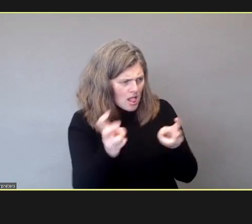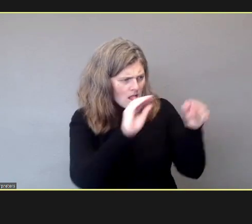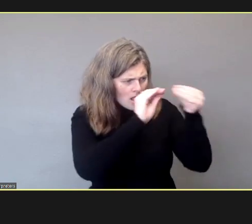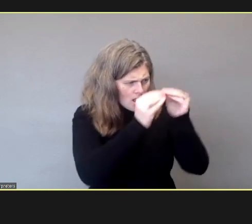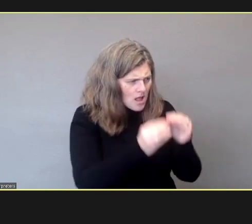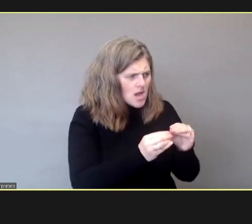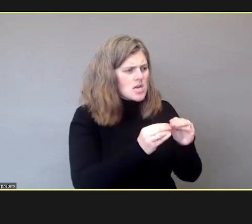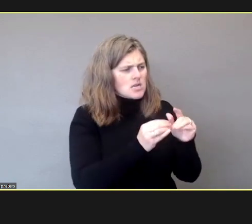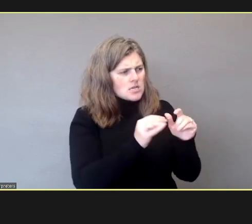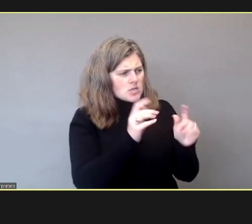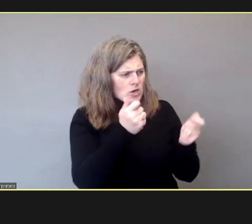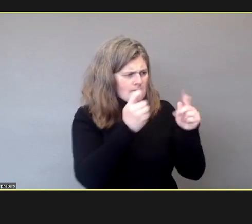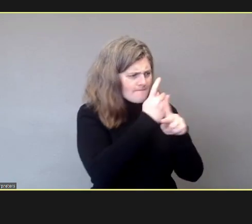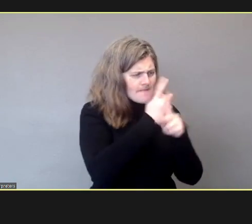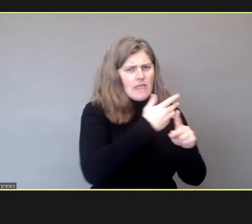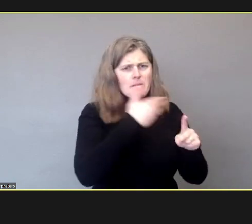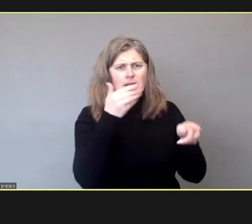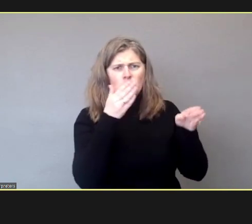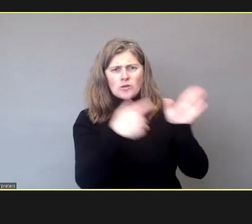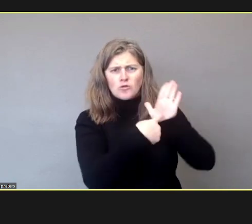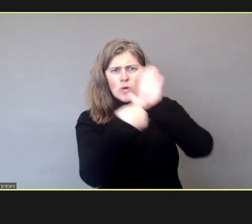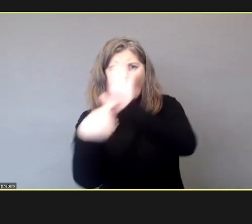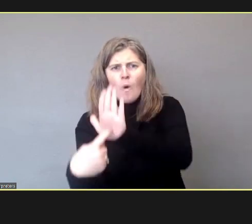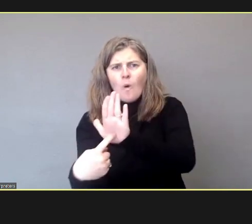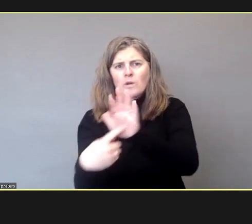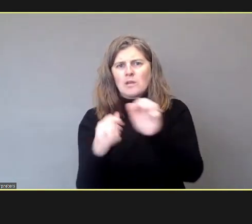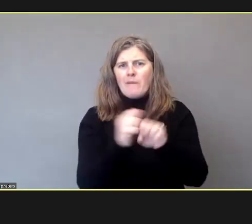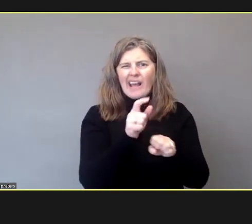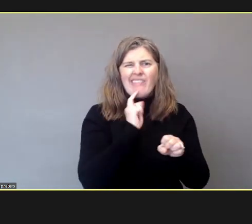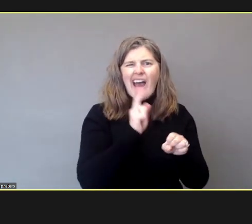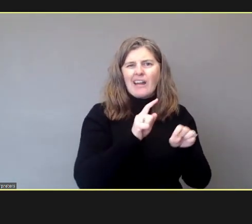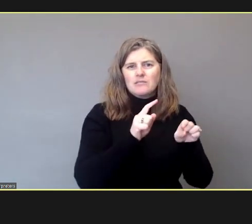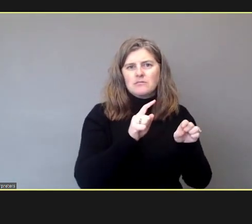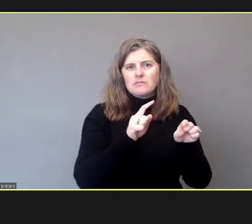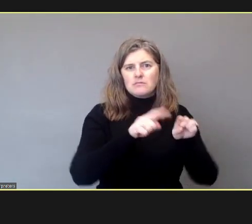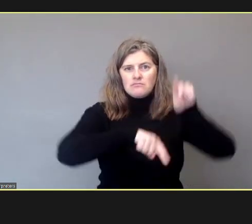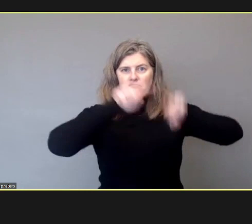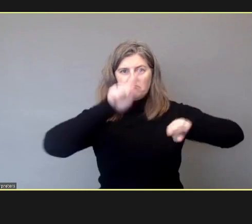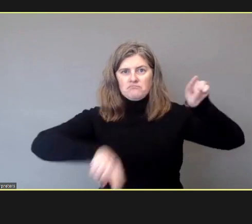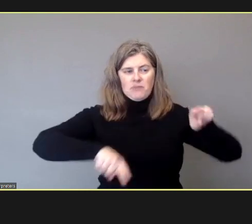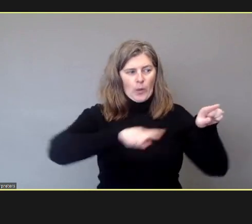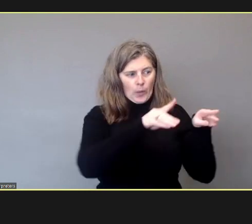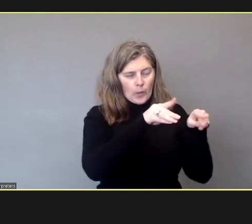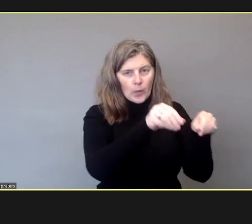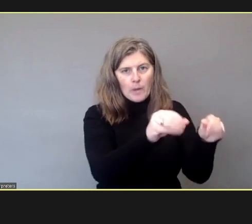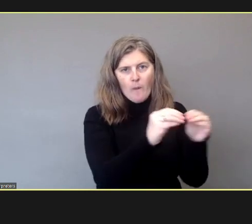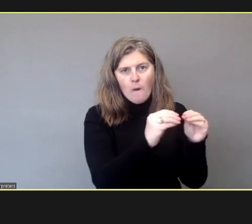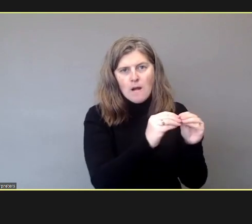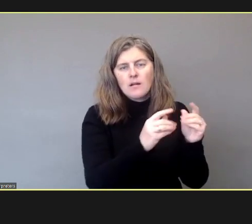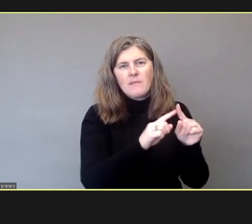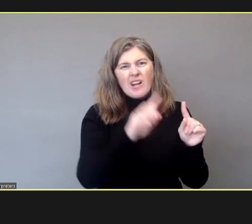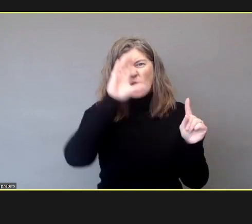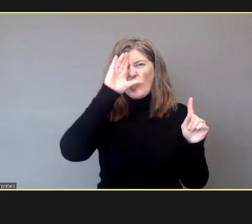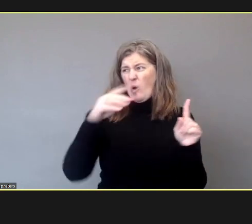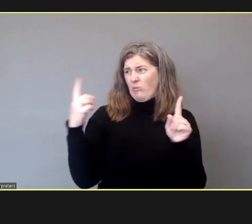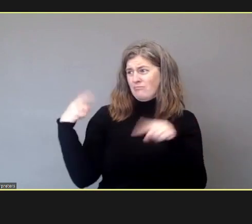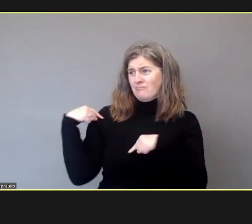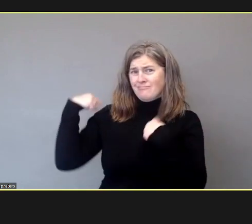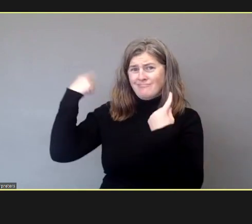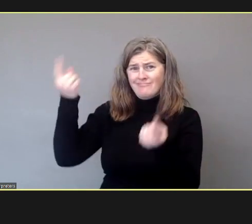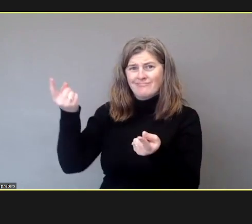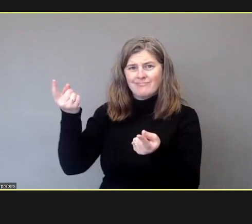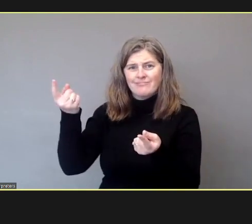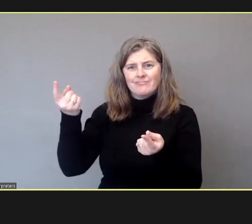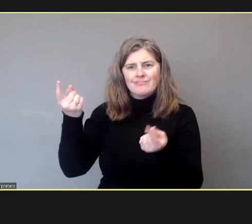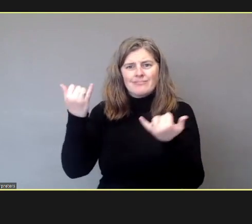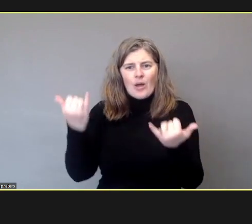with the best version they can to smooth out that variation. But as you all know, since the beginning of the pandemic, we have less